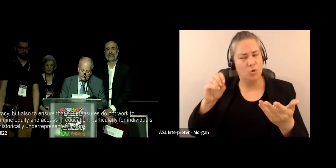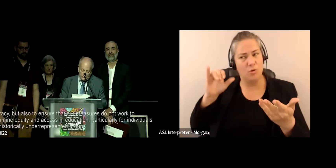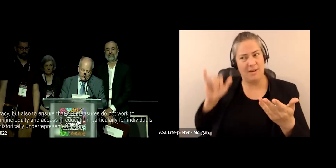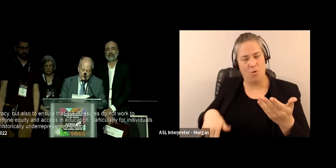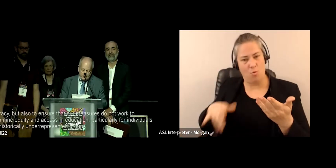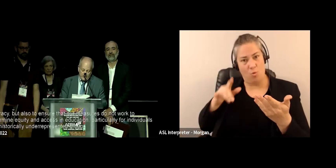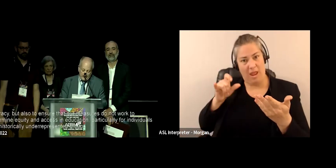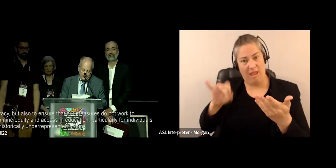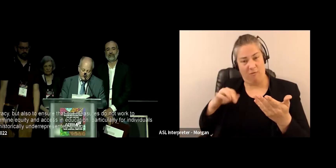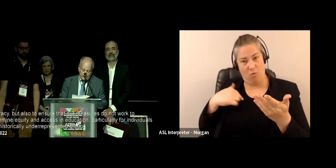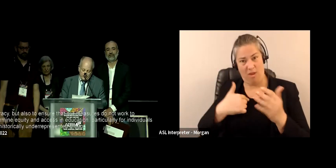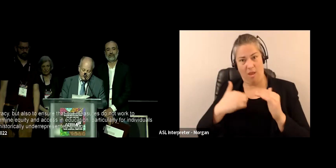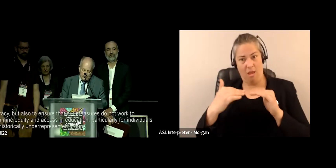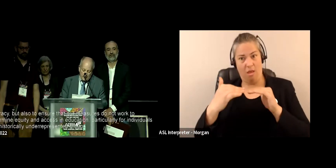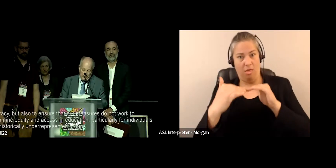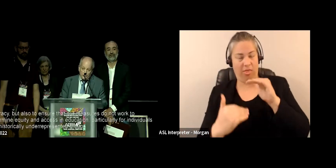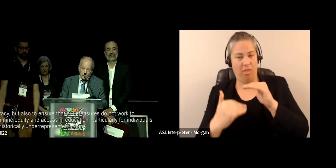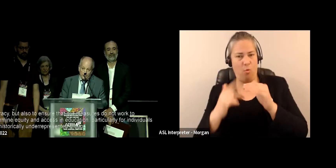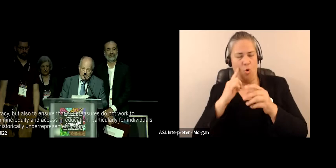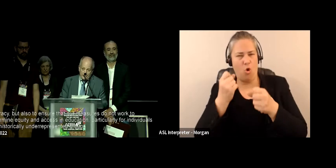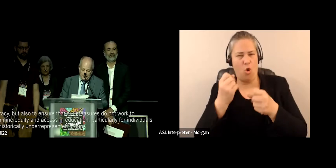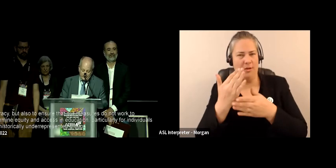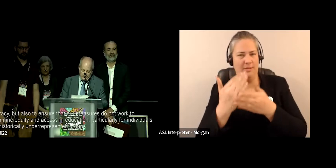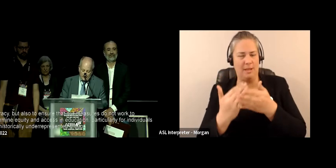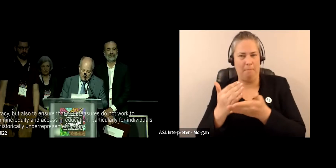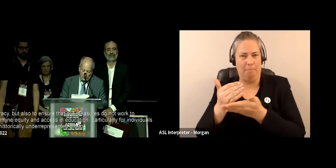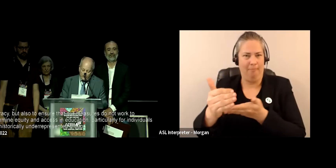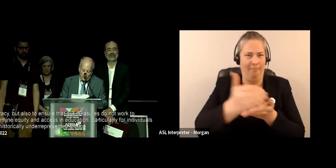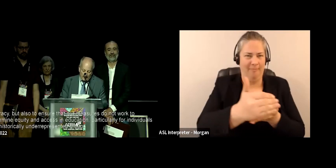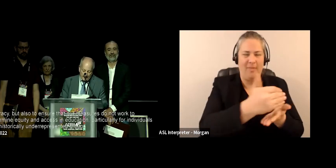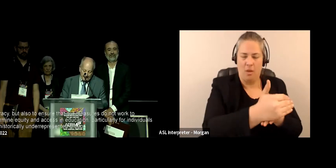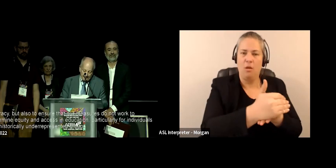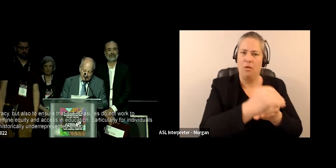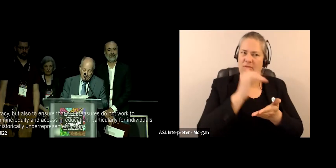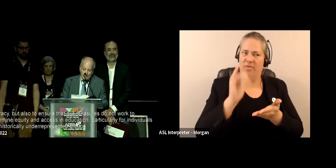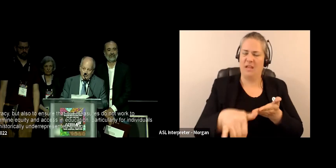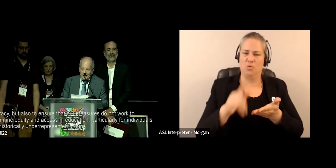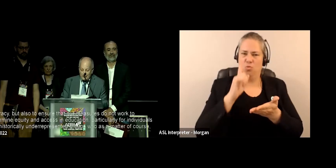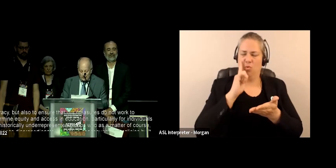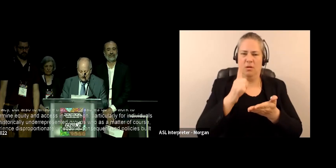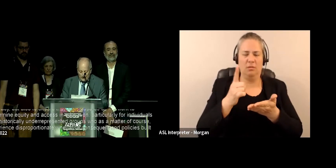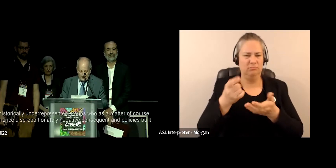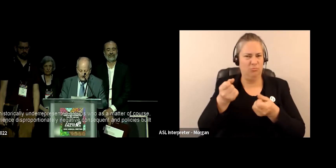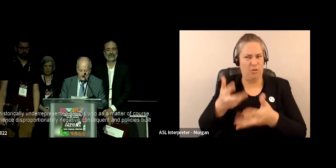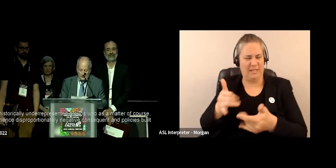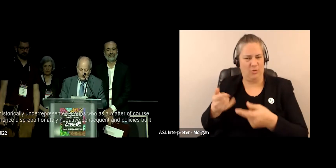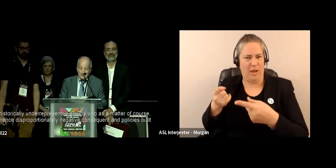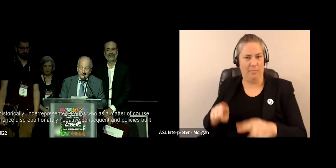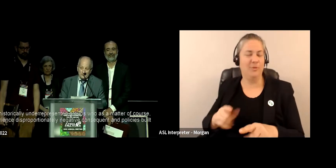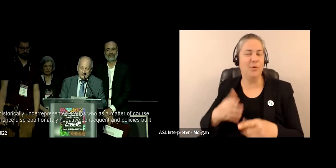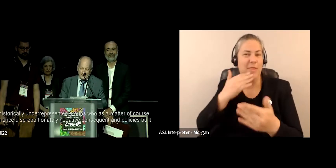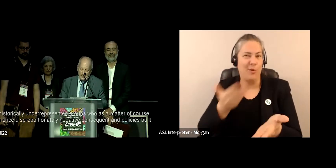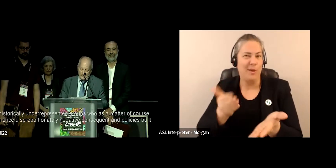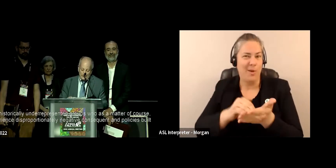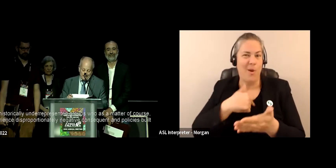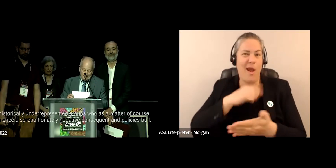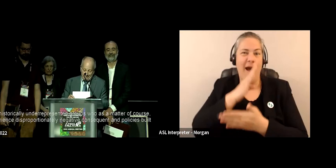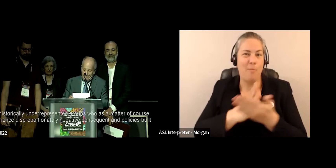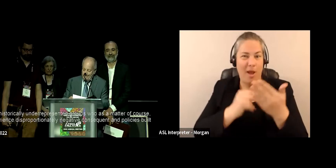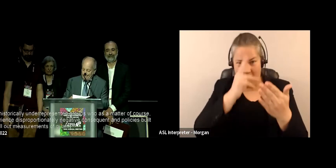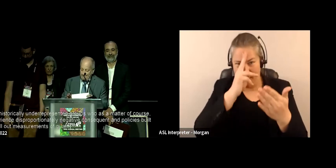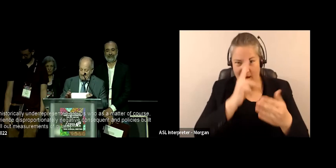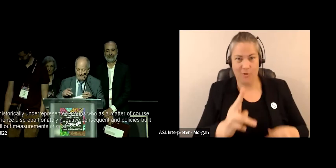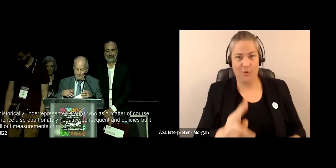negative consequences of policies built on flawed measurements of quality. So thank you again. We are humbled and honored.